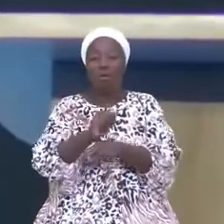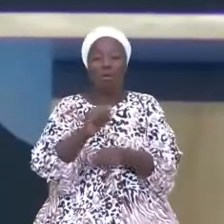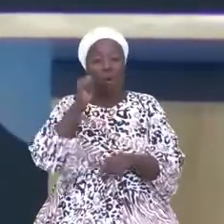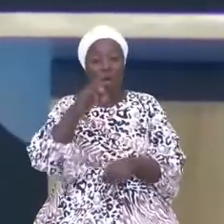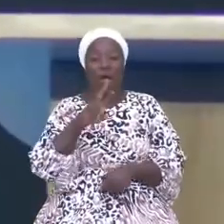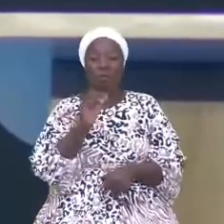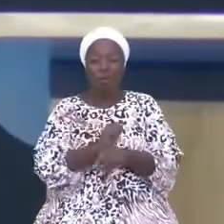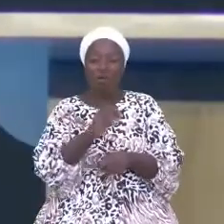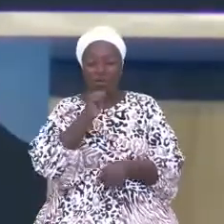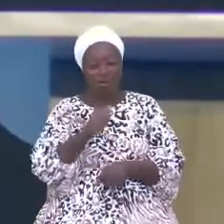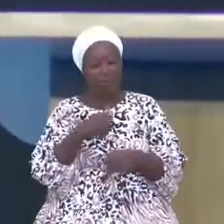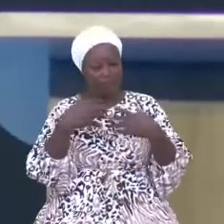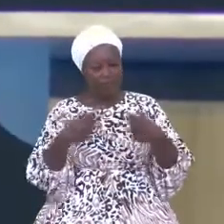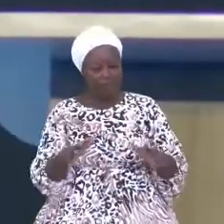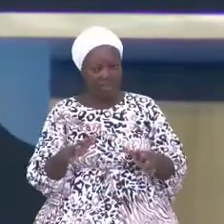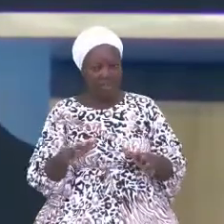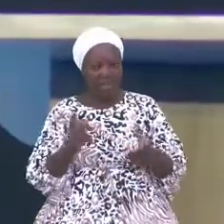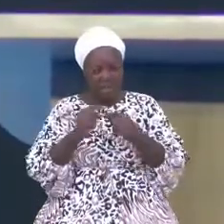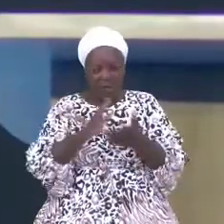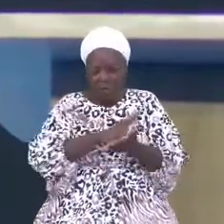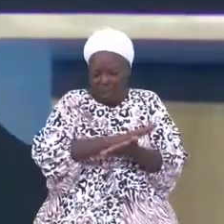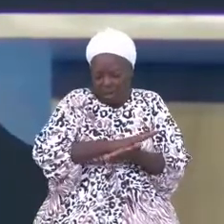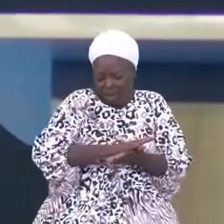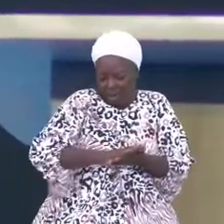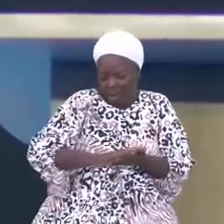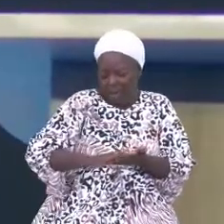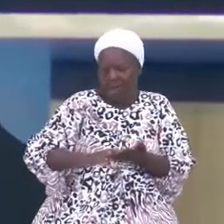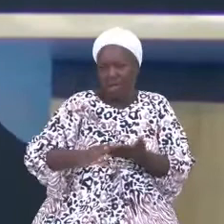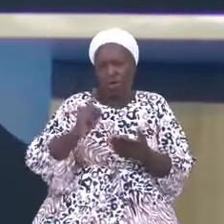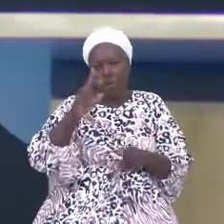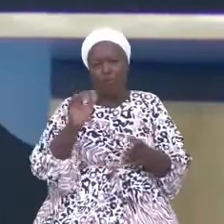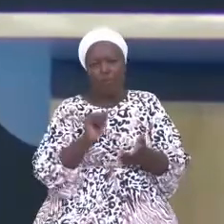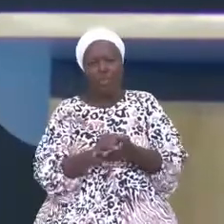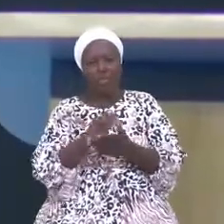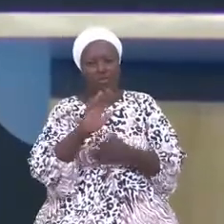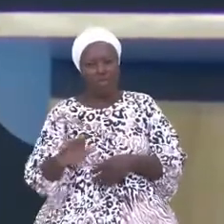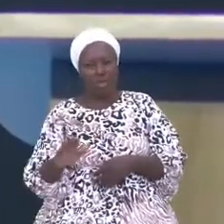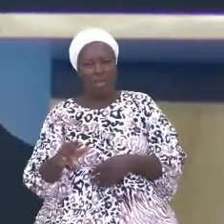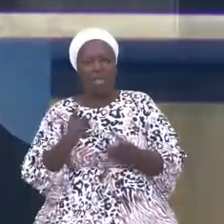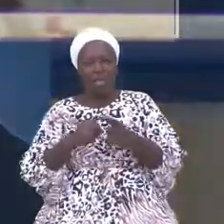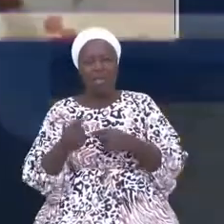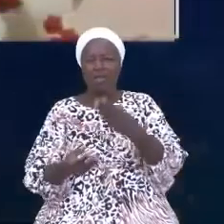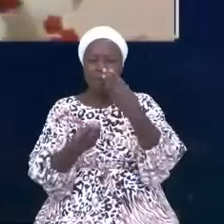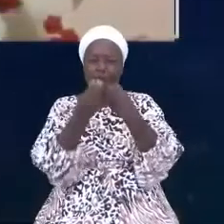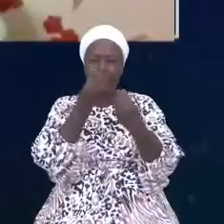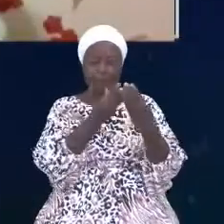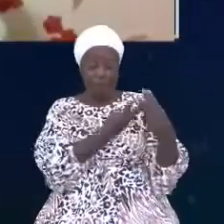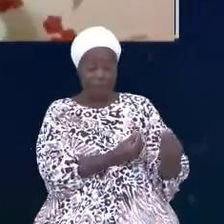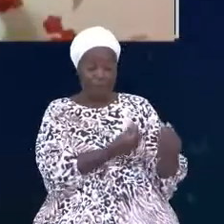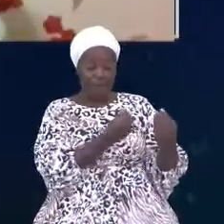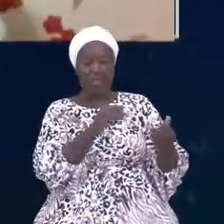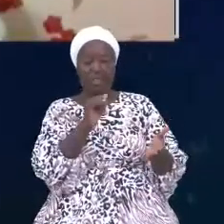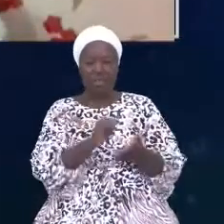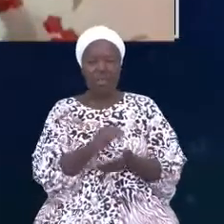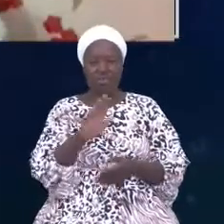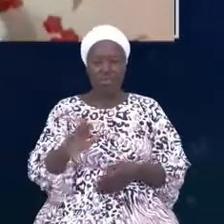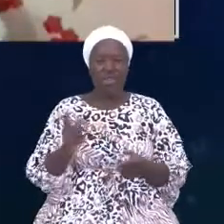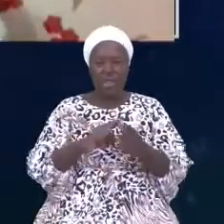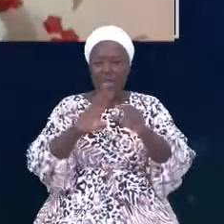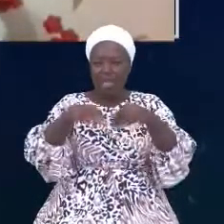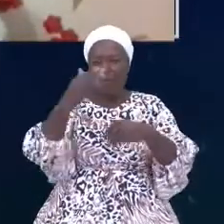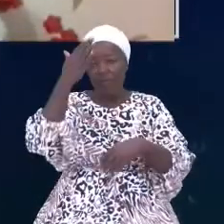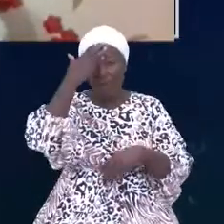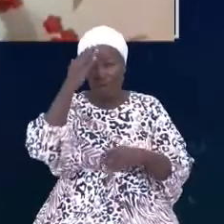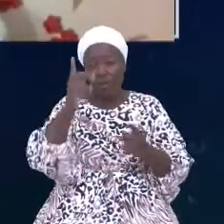He'll clean up that child. He will feed that child. She will give knowledge to that